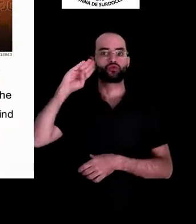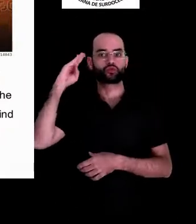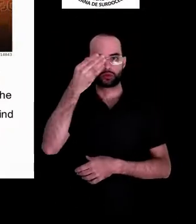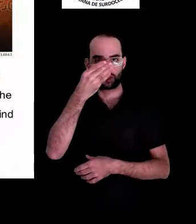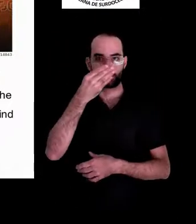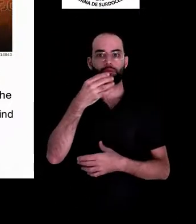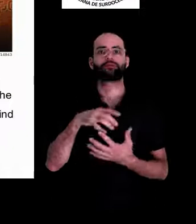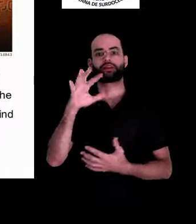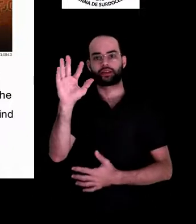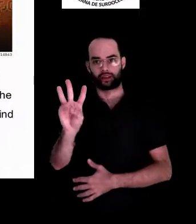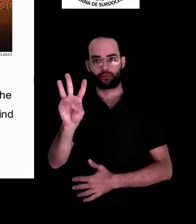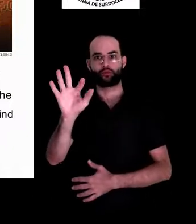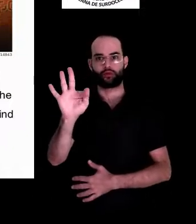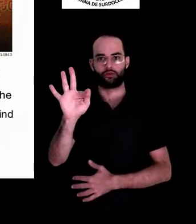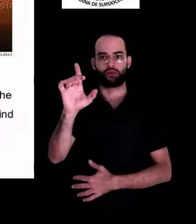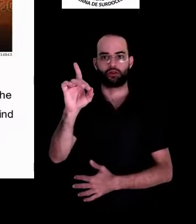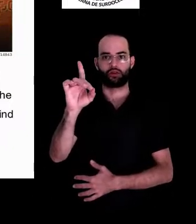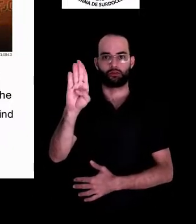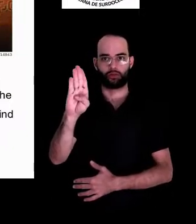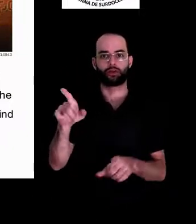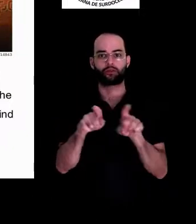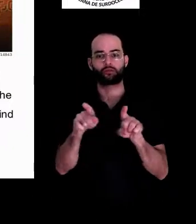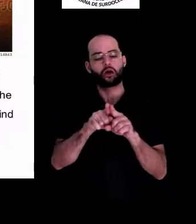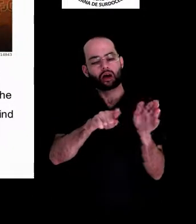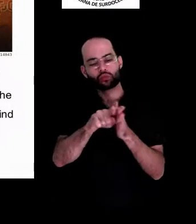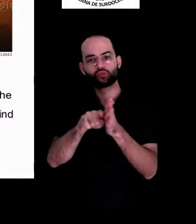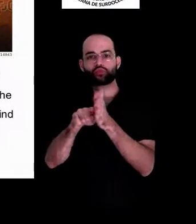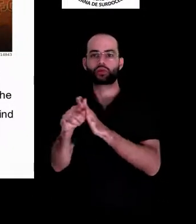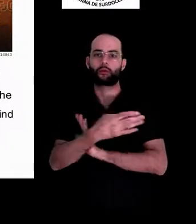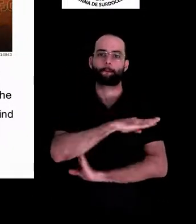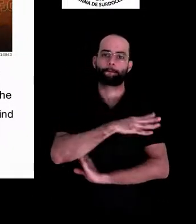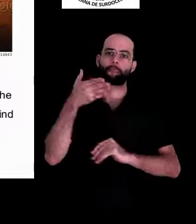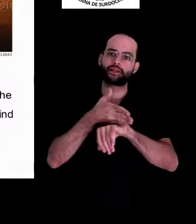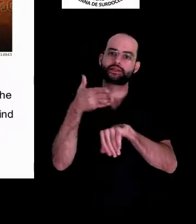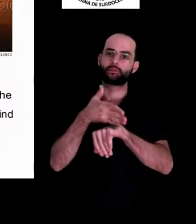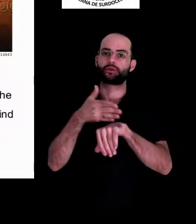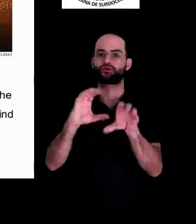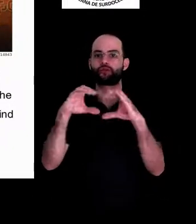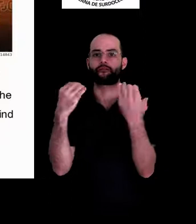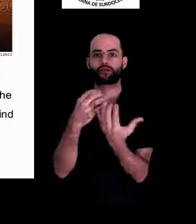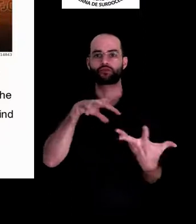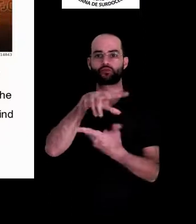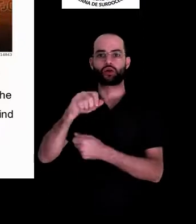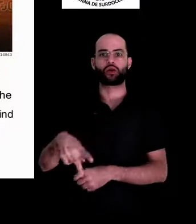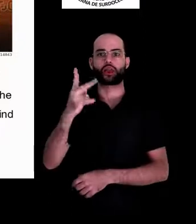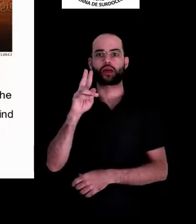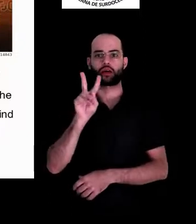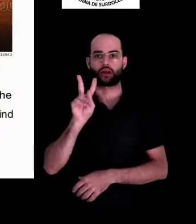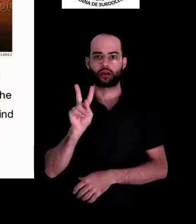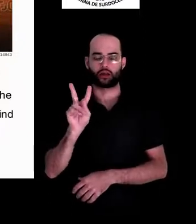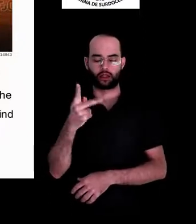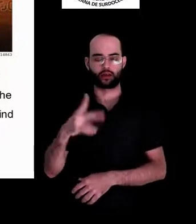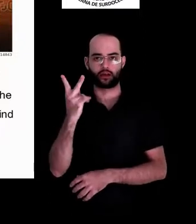them. Further down, on the left side, is a color picture of a clapboard